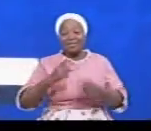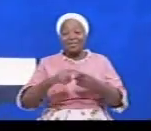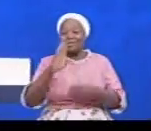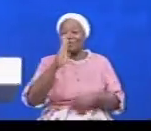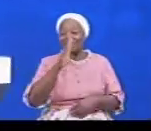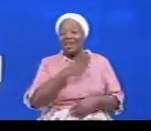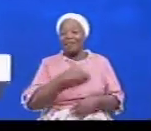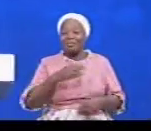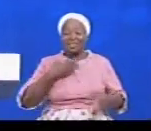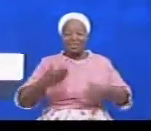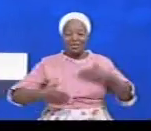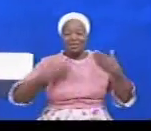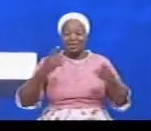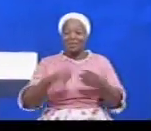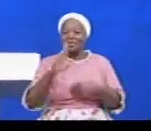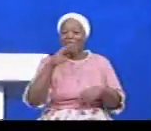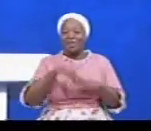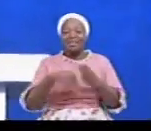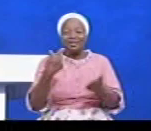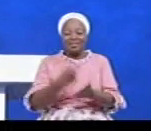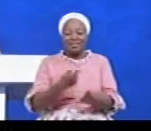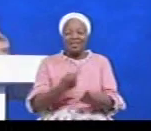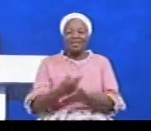in Ghana once again.